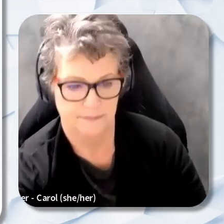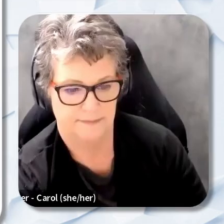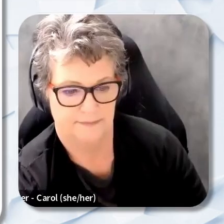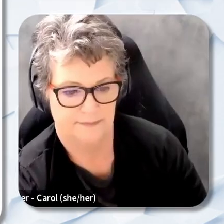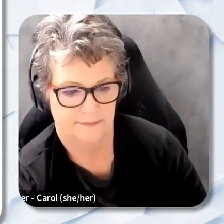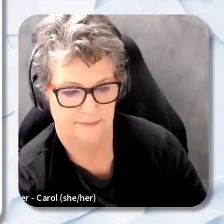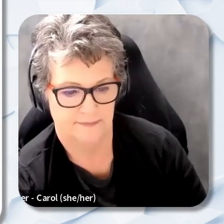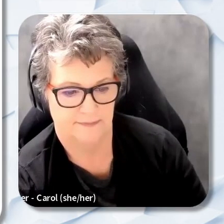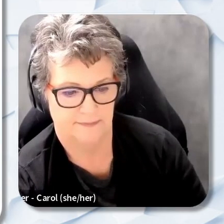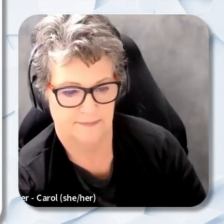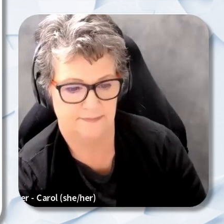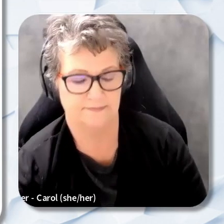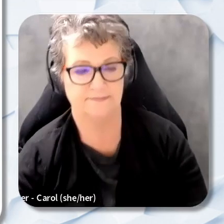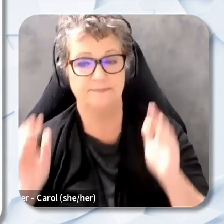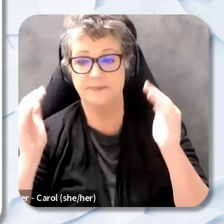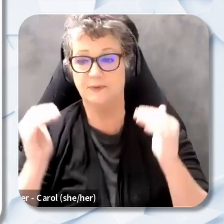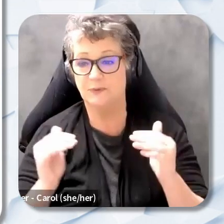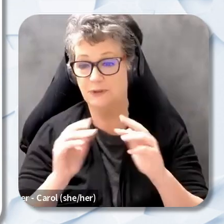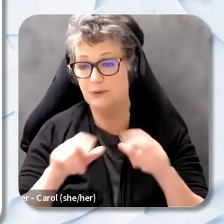Maybe move on to Region B,